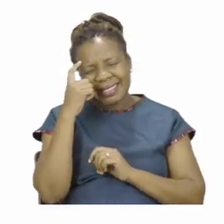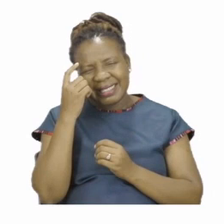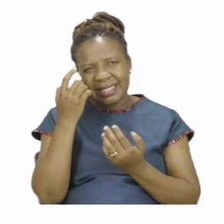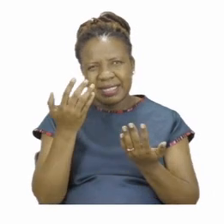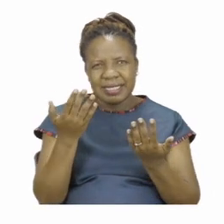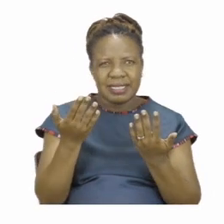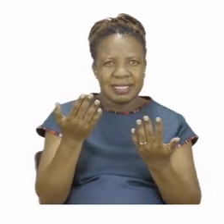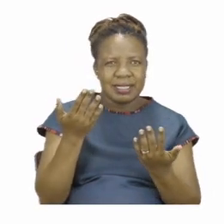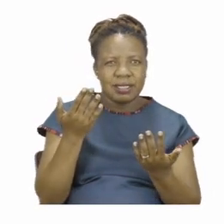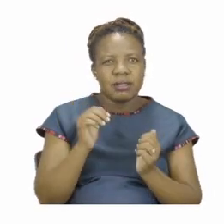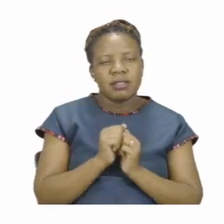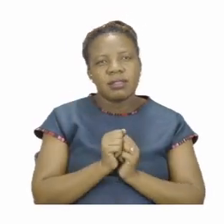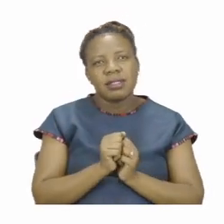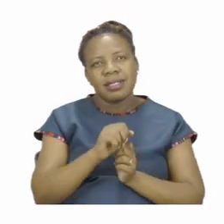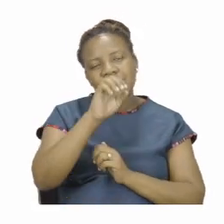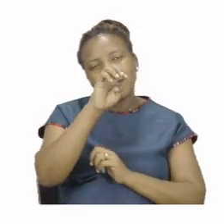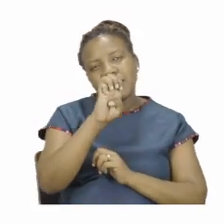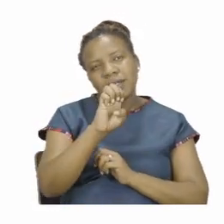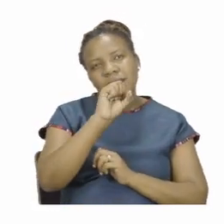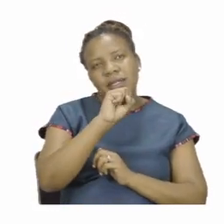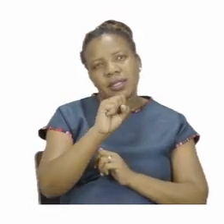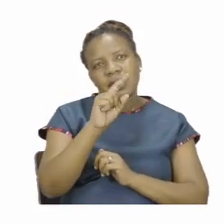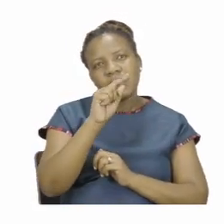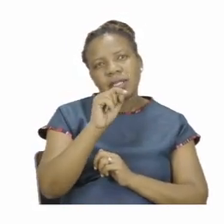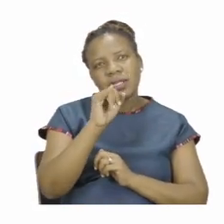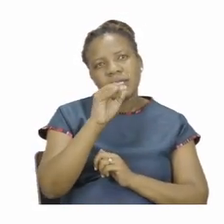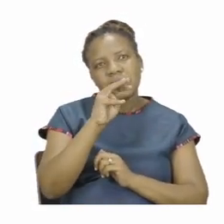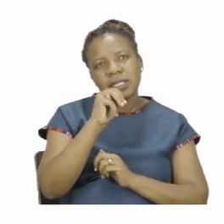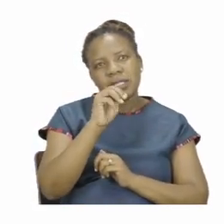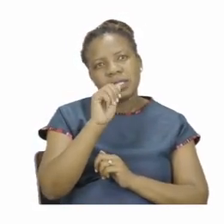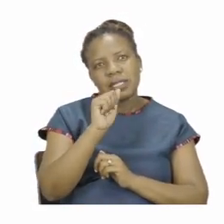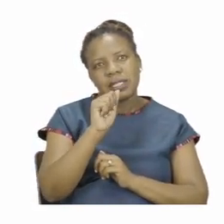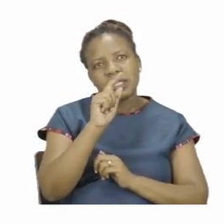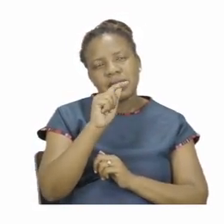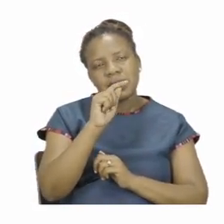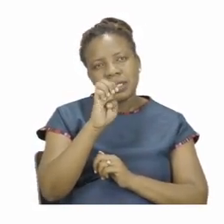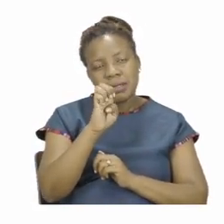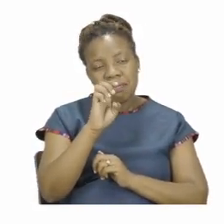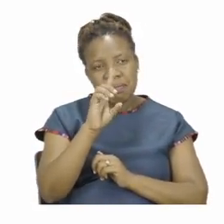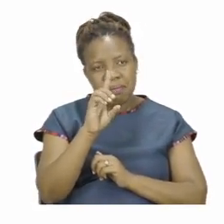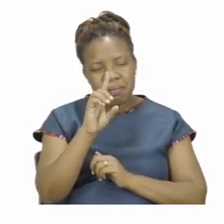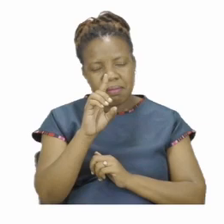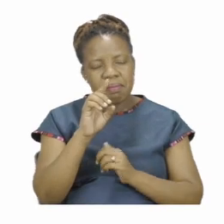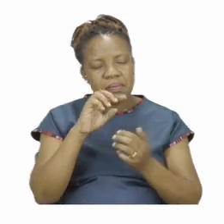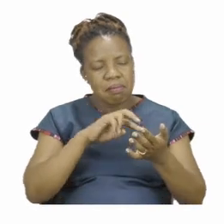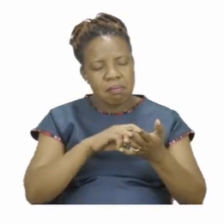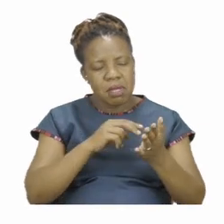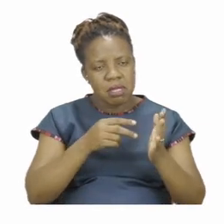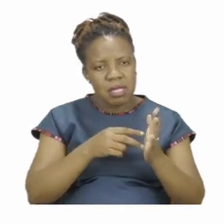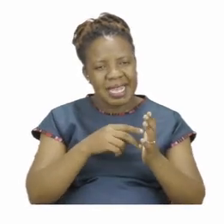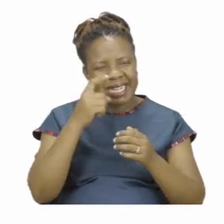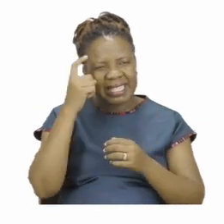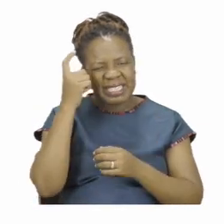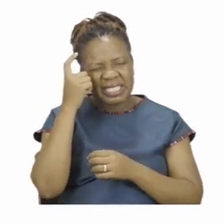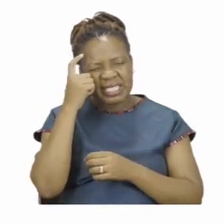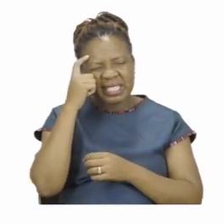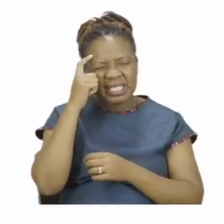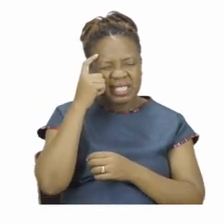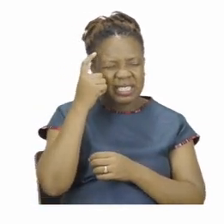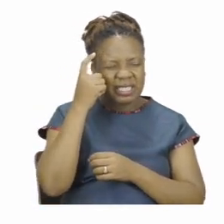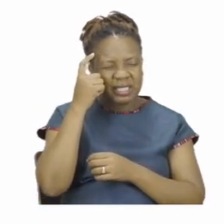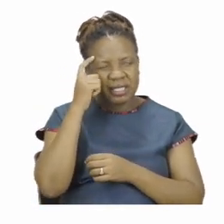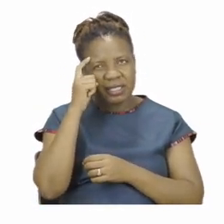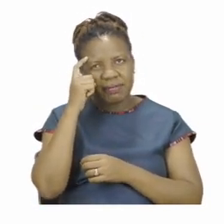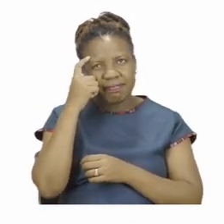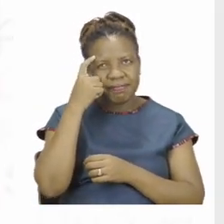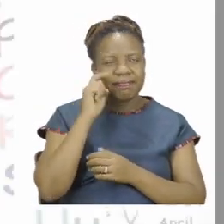to estimate, boys and girls, means to guess. And let me show you how this is going to work. Let's take a look at the board.